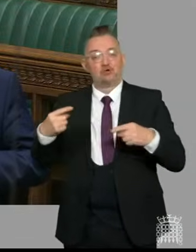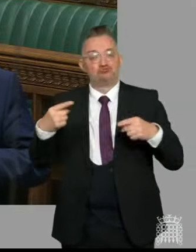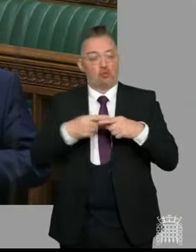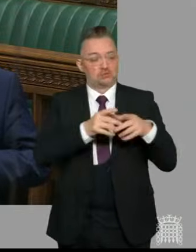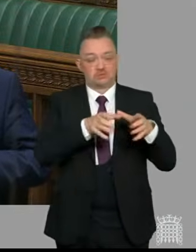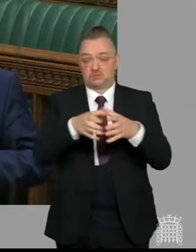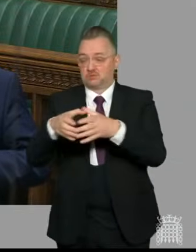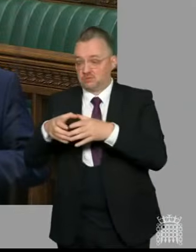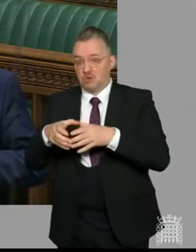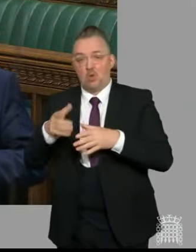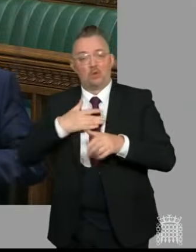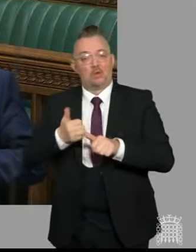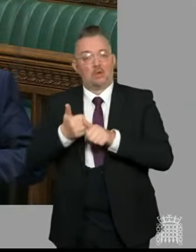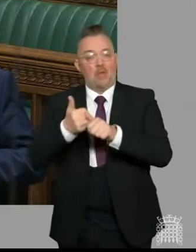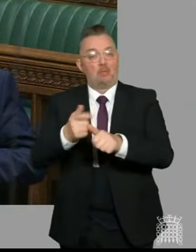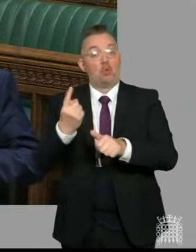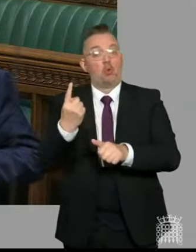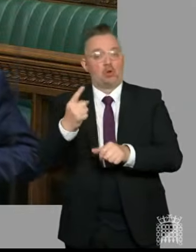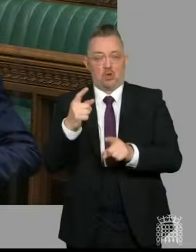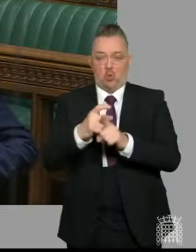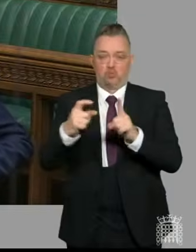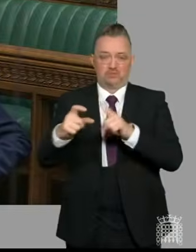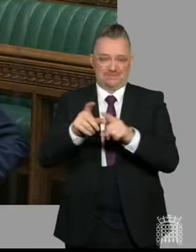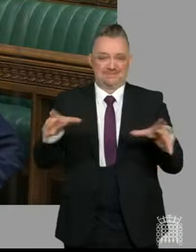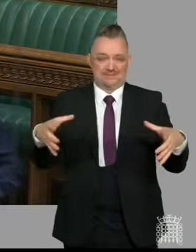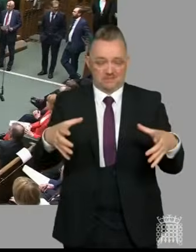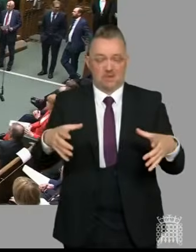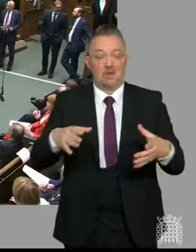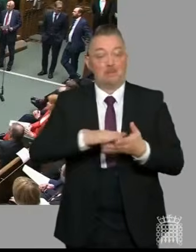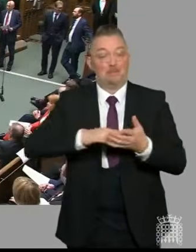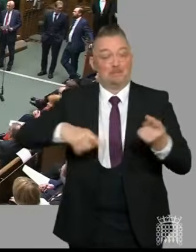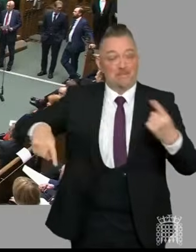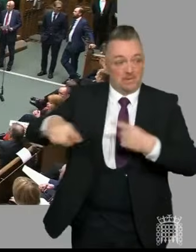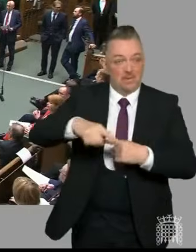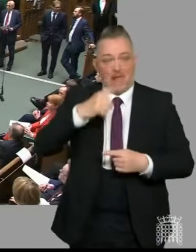deliver food security programmes at the scale that is necessary?